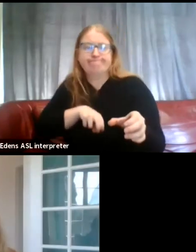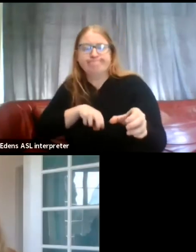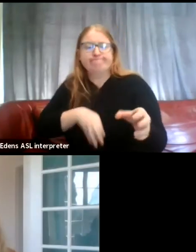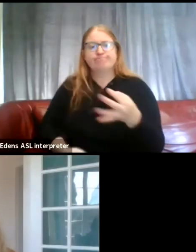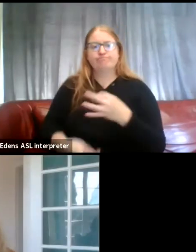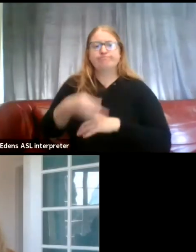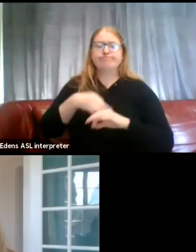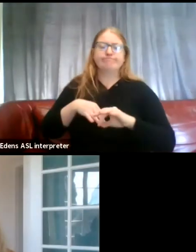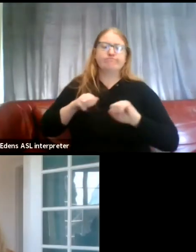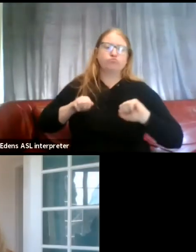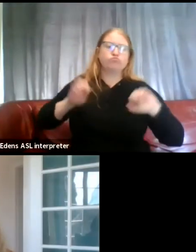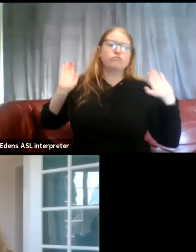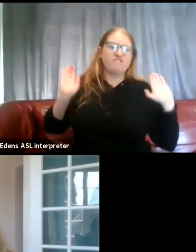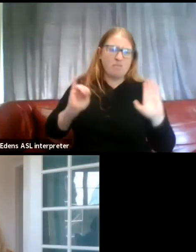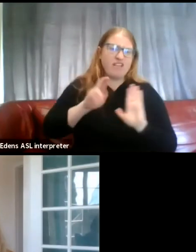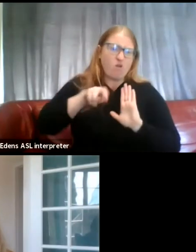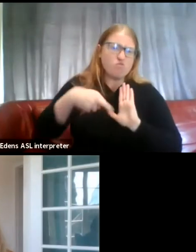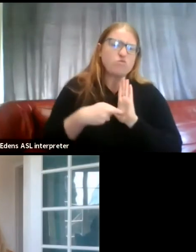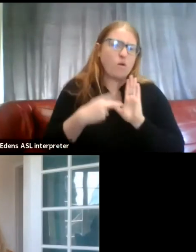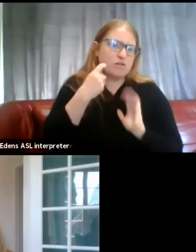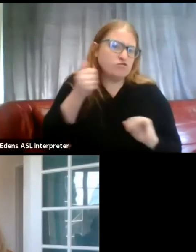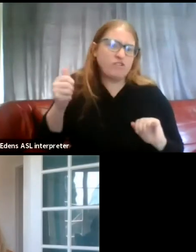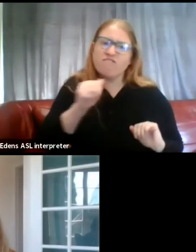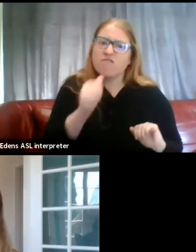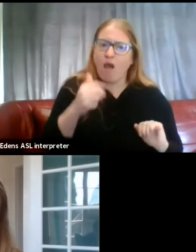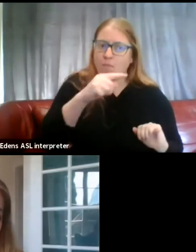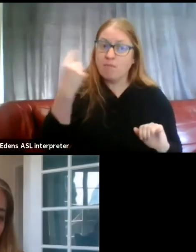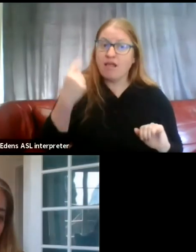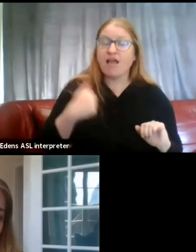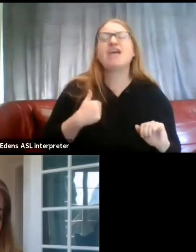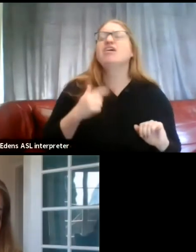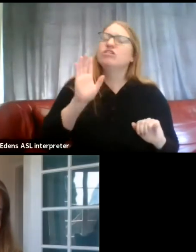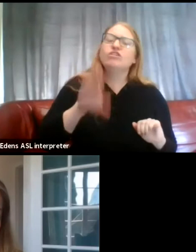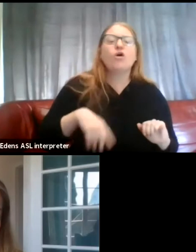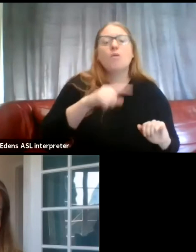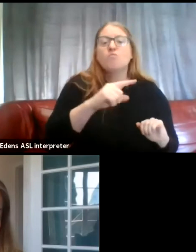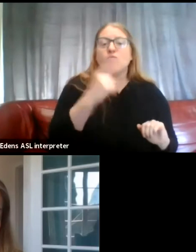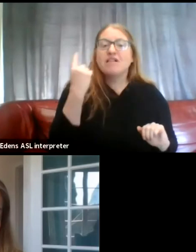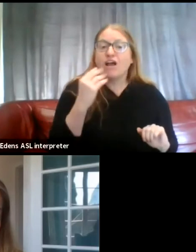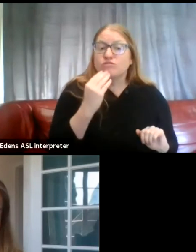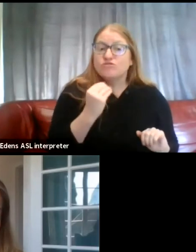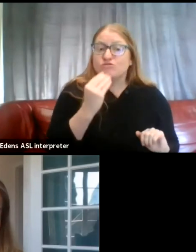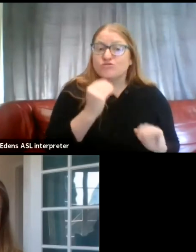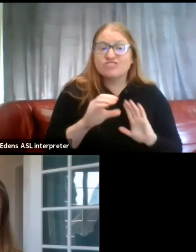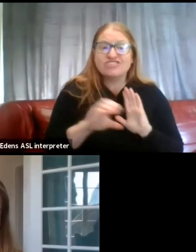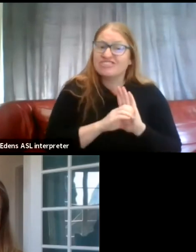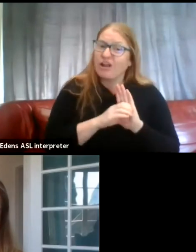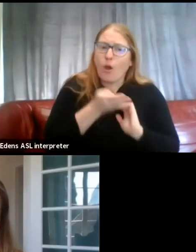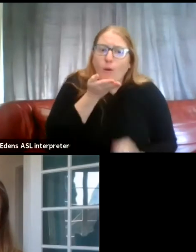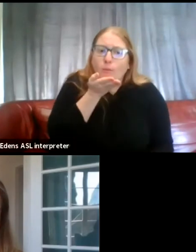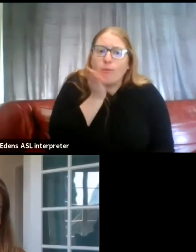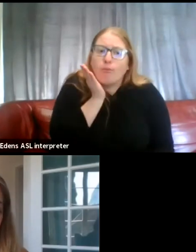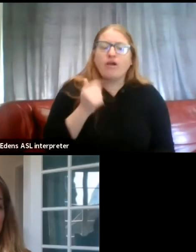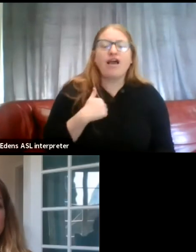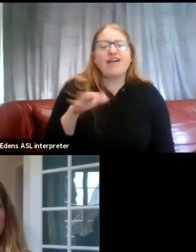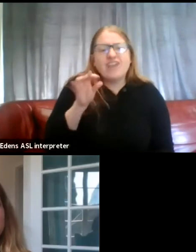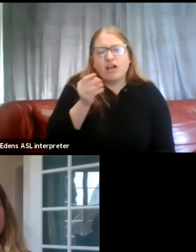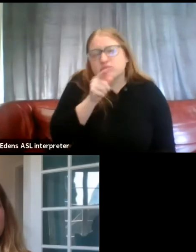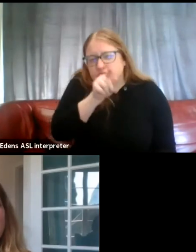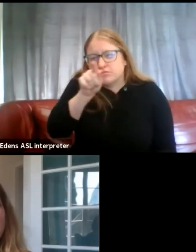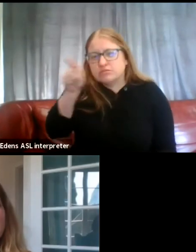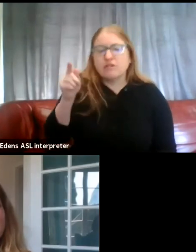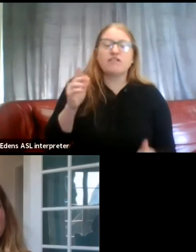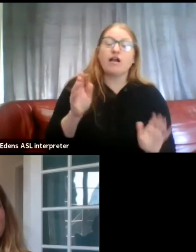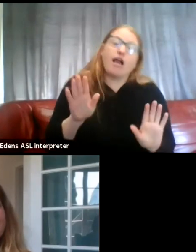funny. I was thinking about how on the Black Jewish characters, they're far and few between. I was able to find a few. I mean, it's great.